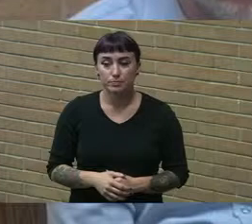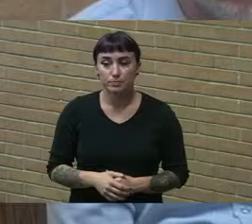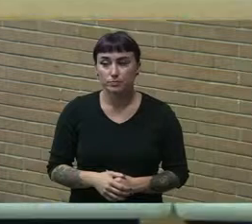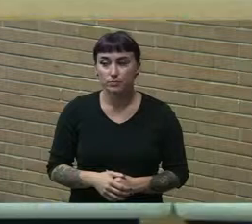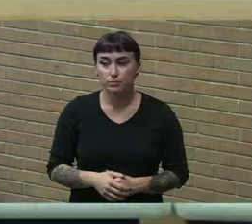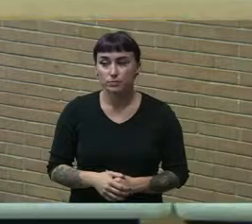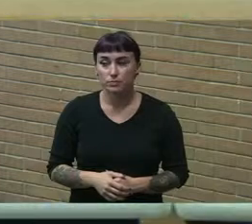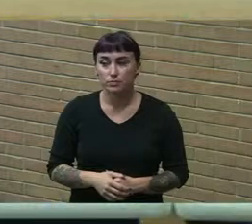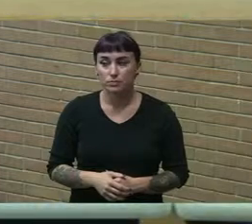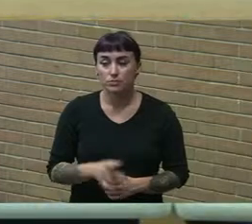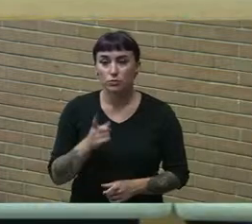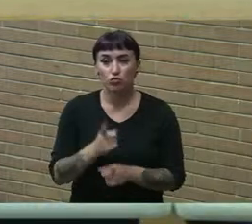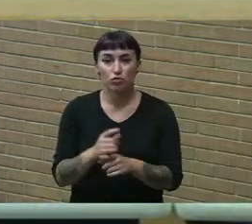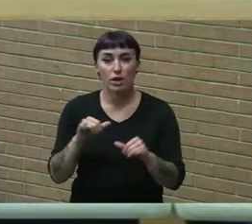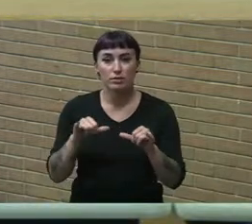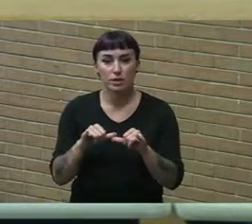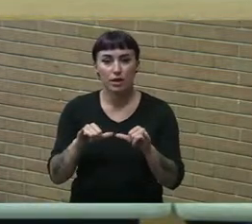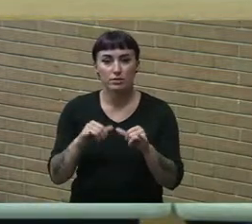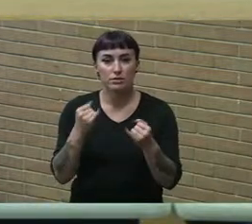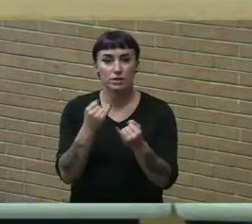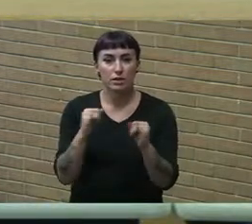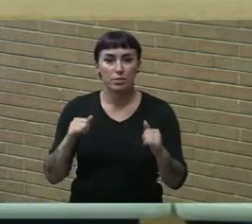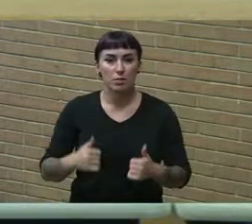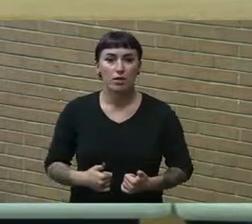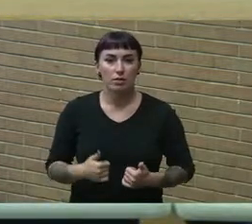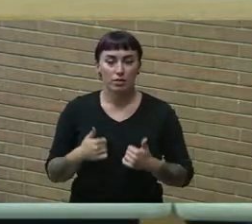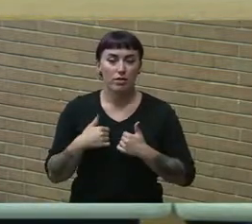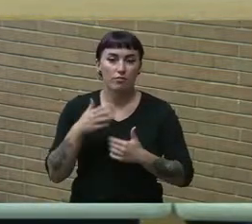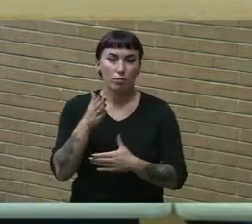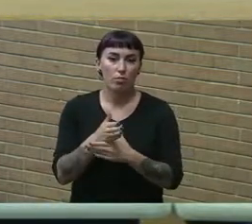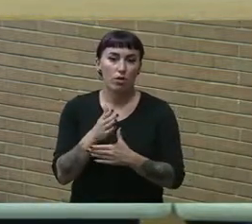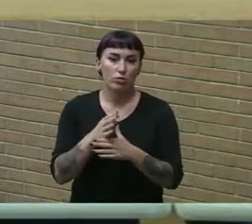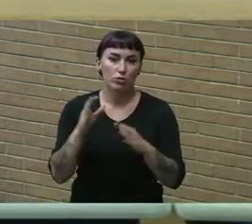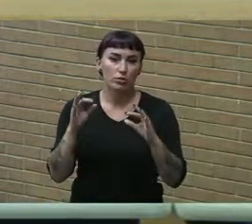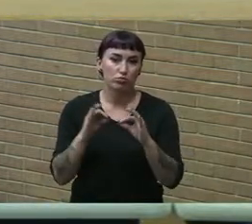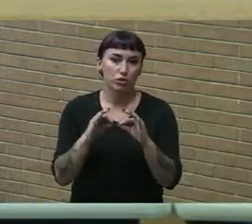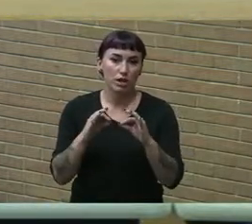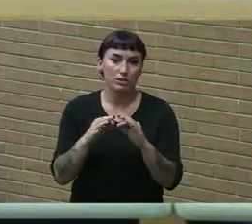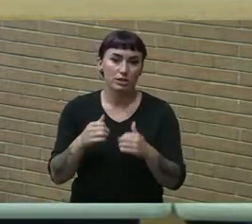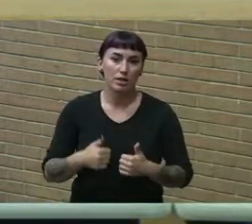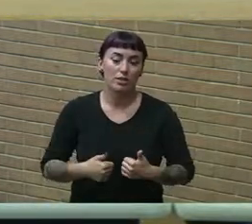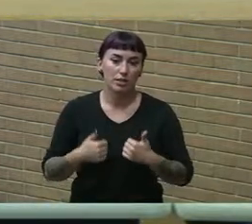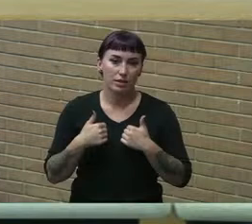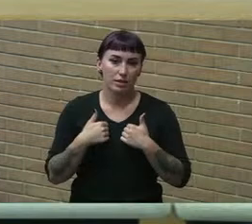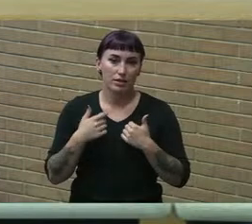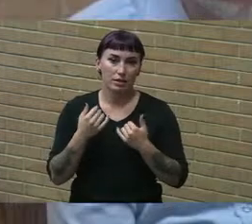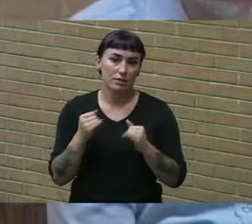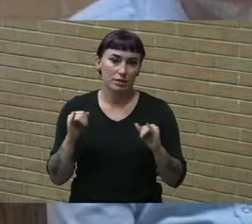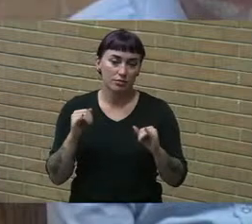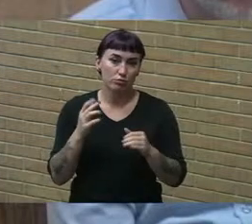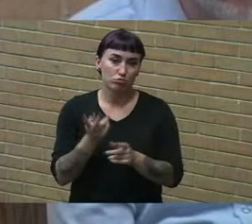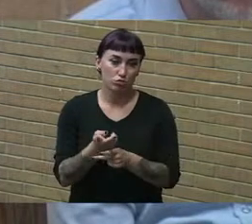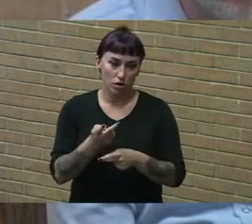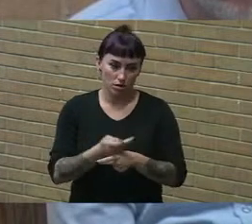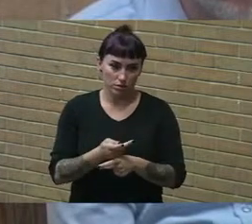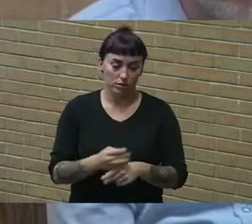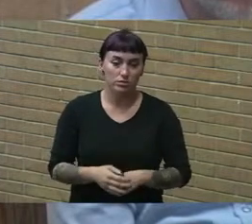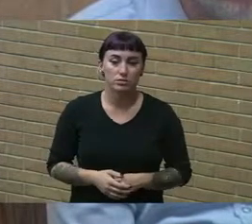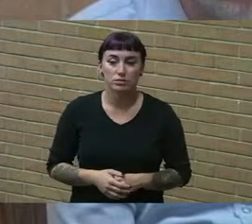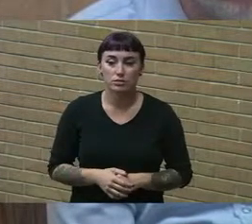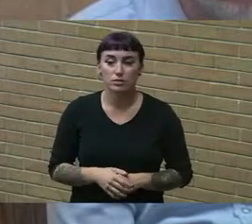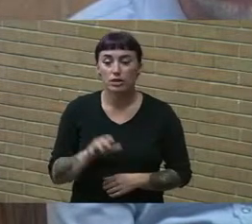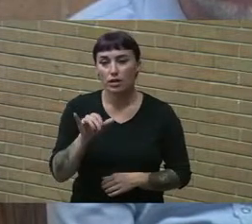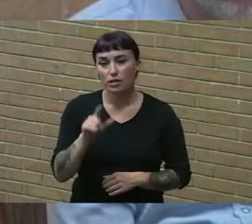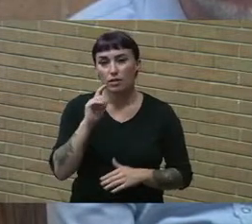right-size, if you will, the independent living, moderately priced independent living product, which is